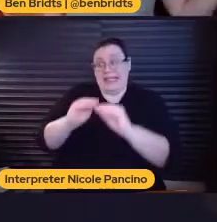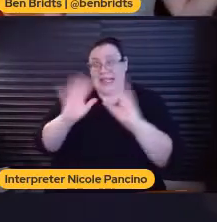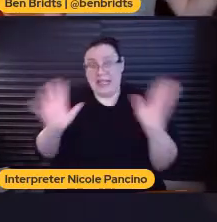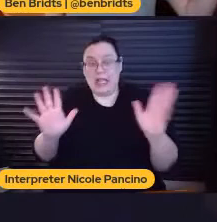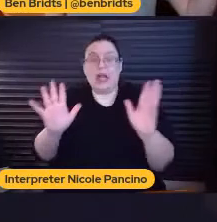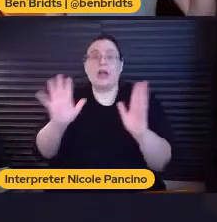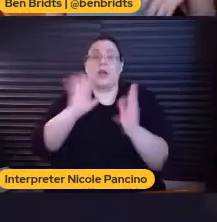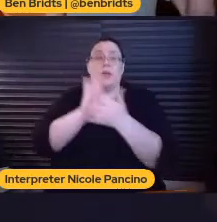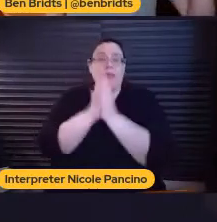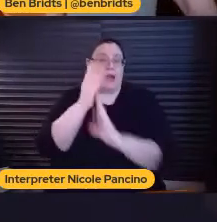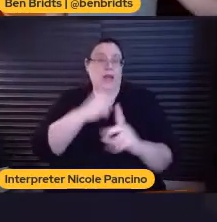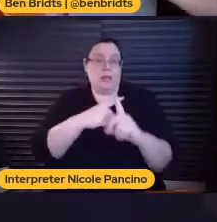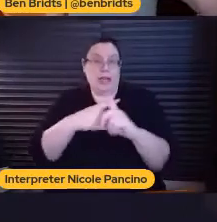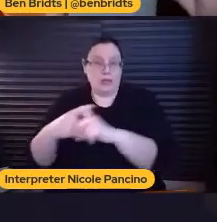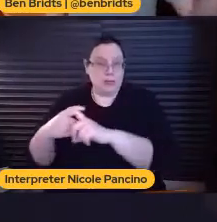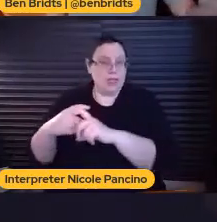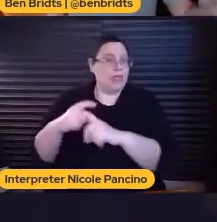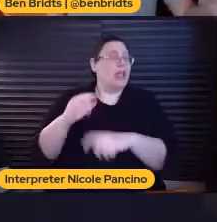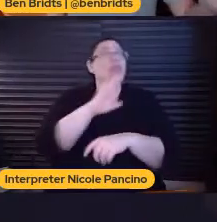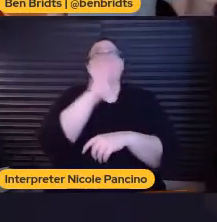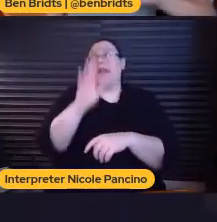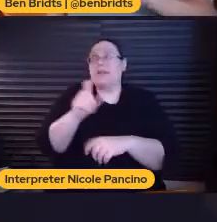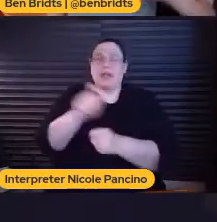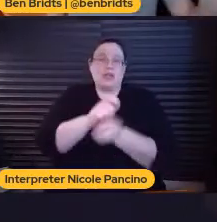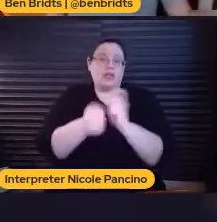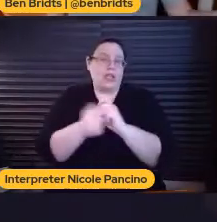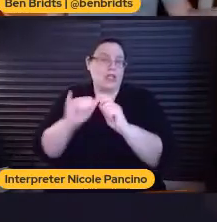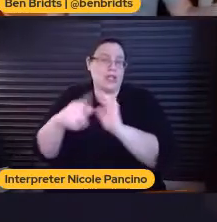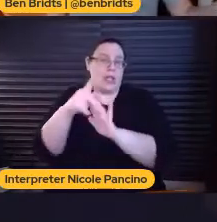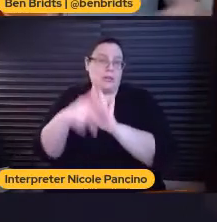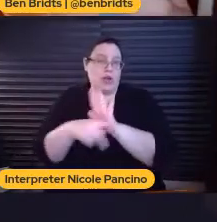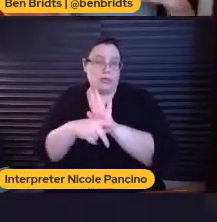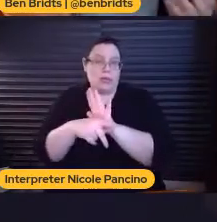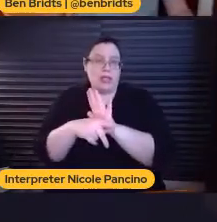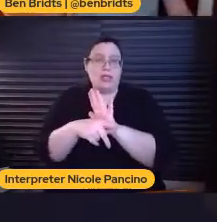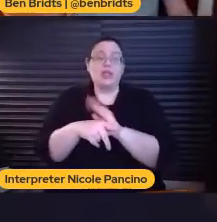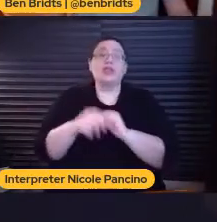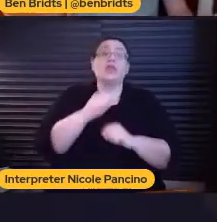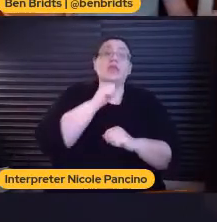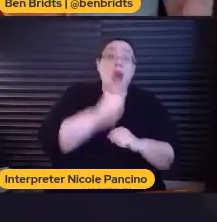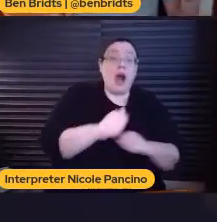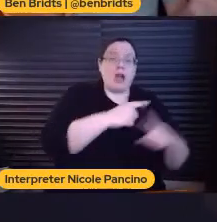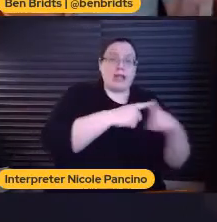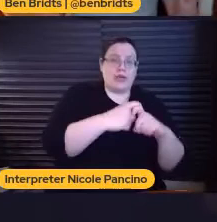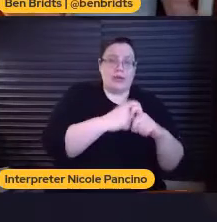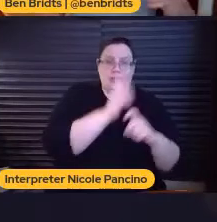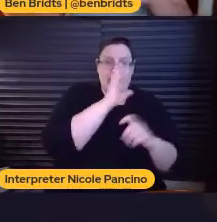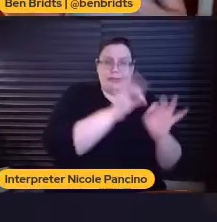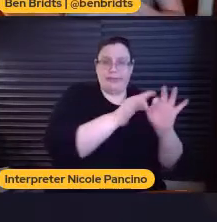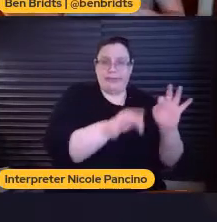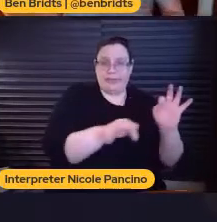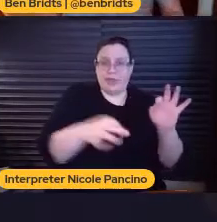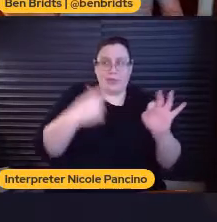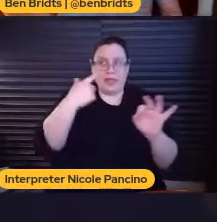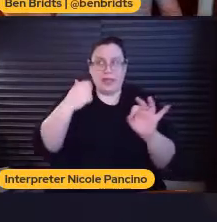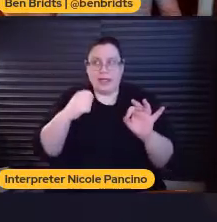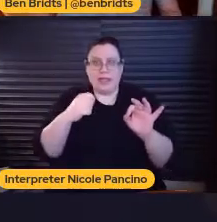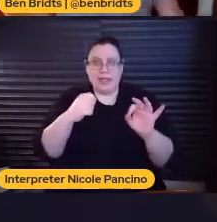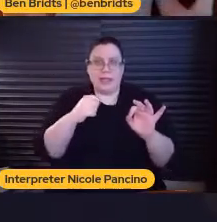encrypted, and you will never have to change that property to non-encrypted, because then it's not an encrypted bucket